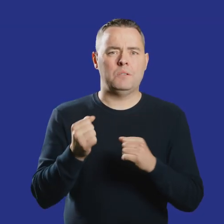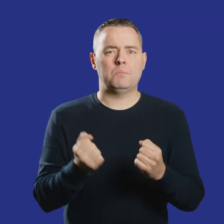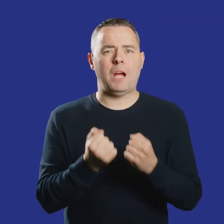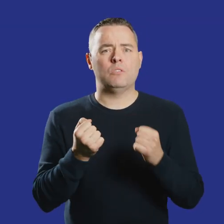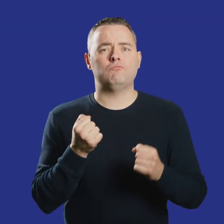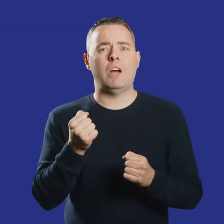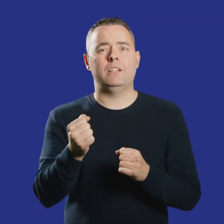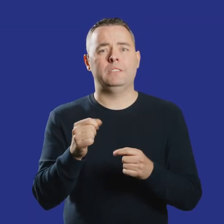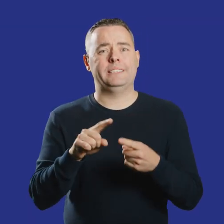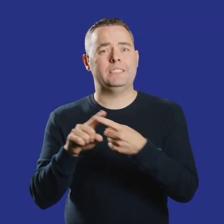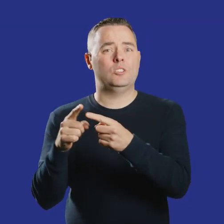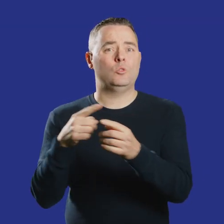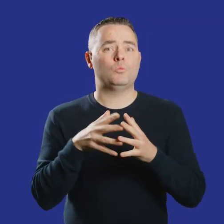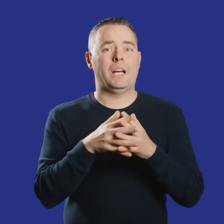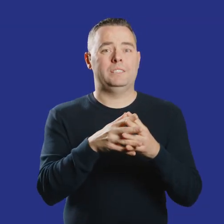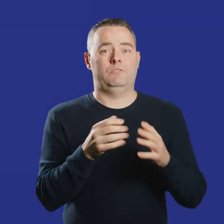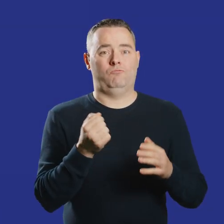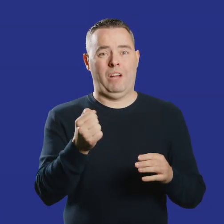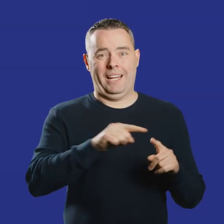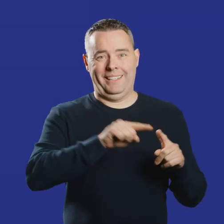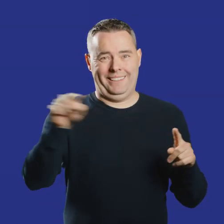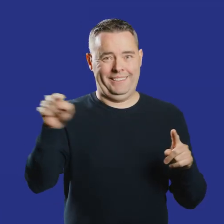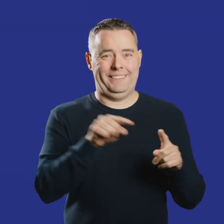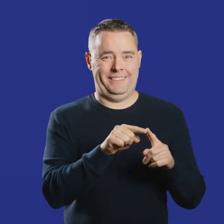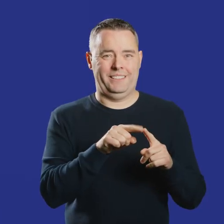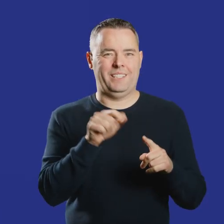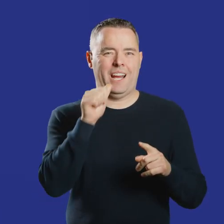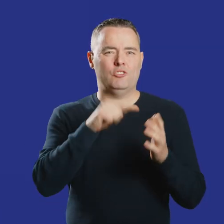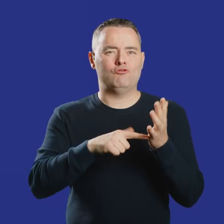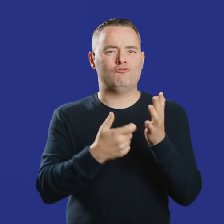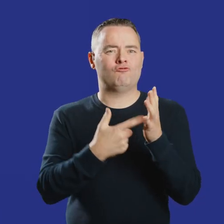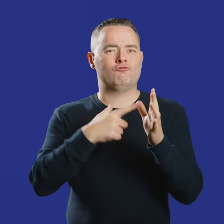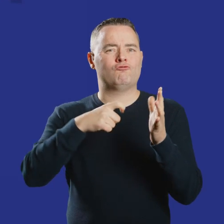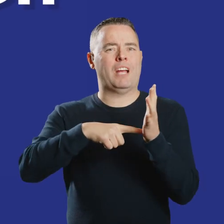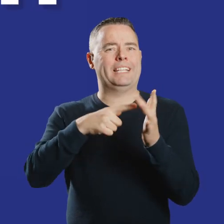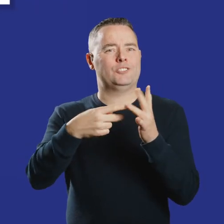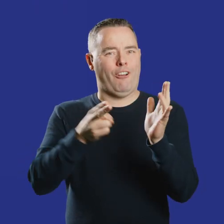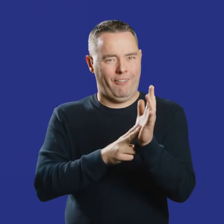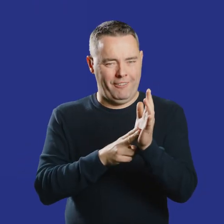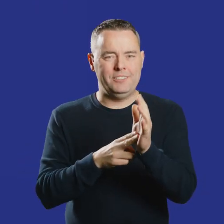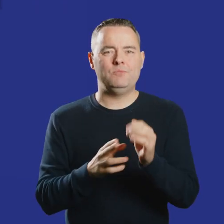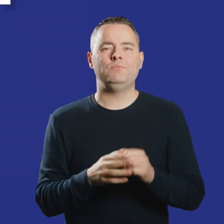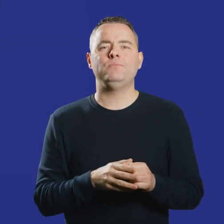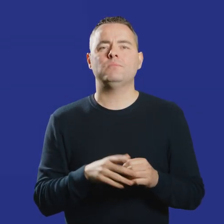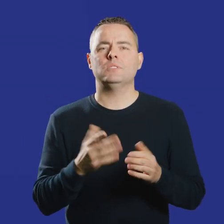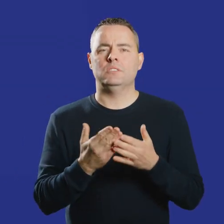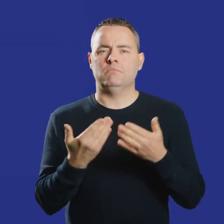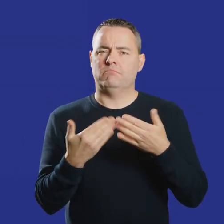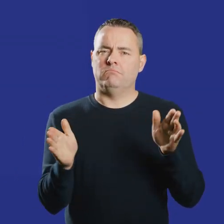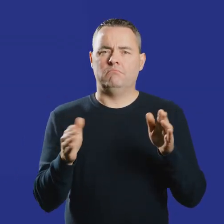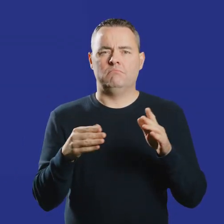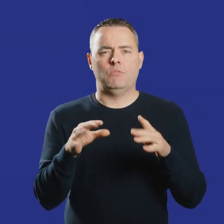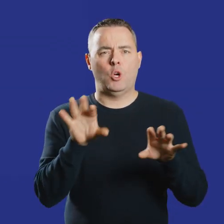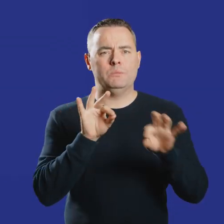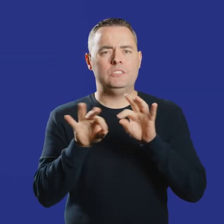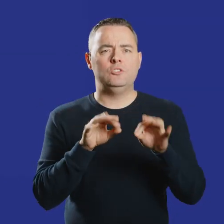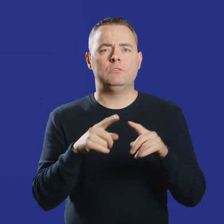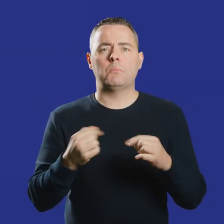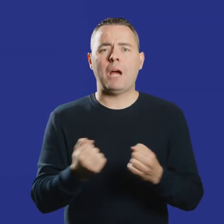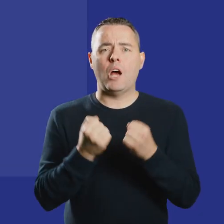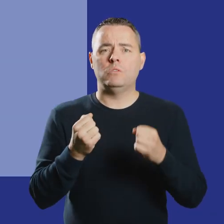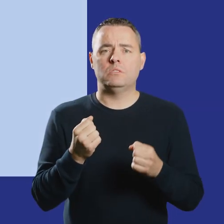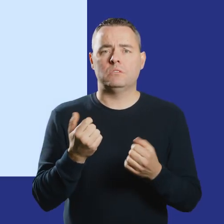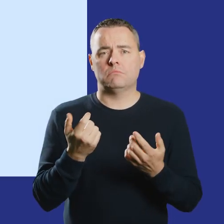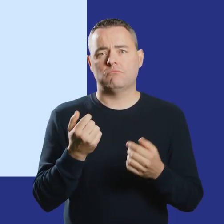To achieve this, we've thought how best to power trains on the East-West Rail route, otherwise known as traction. We've